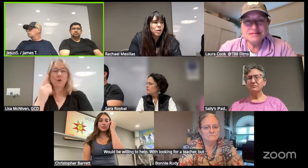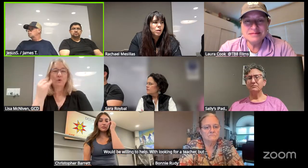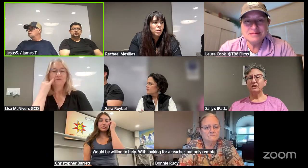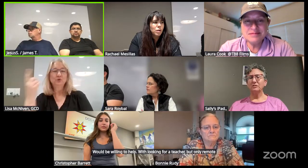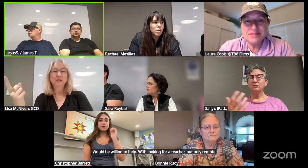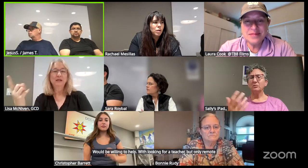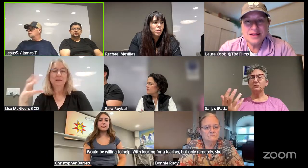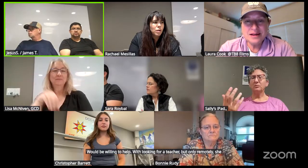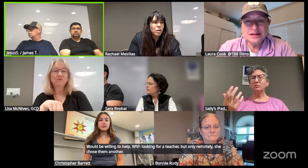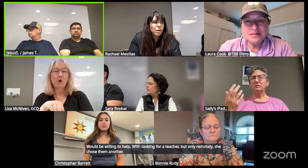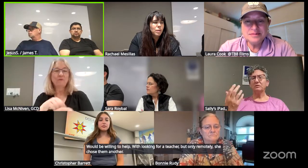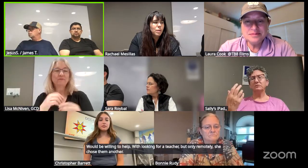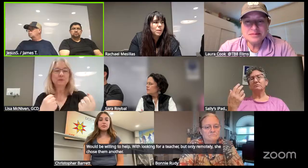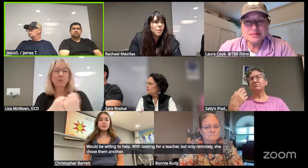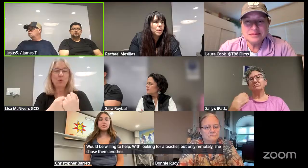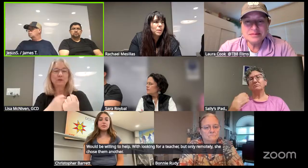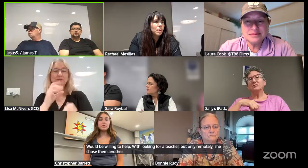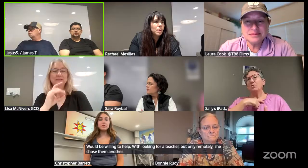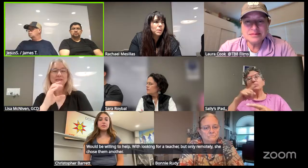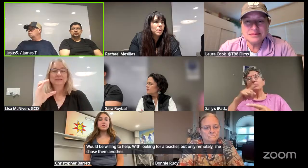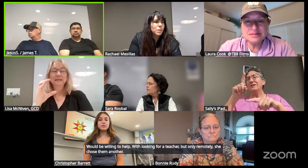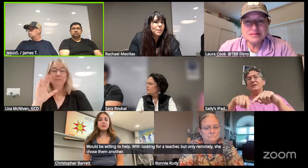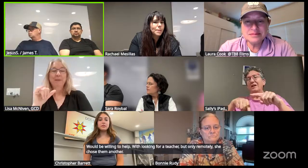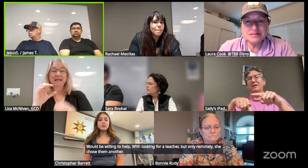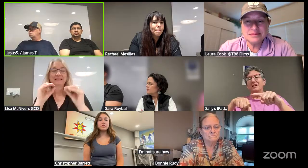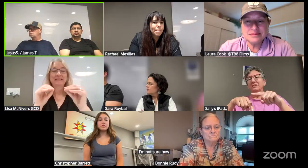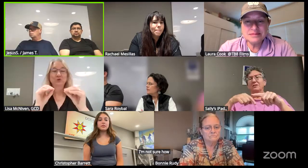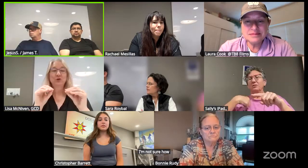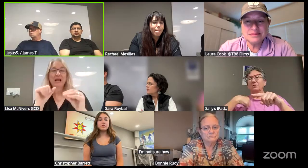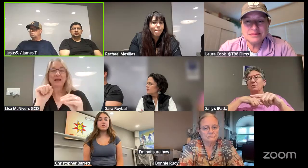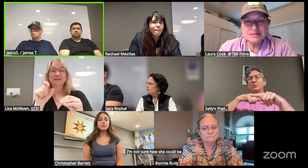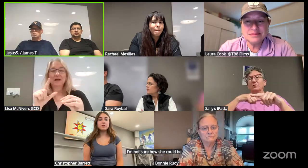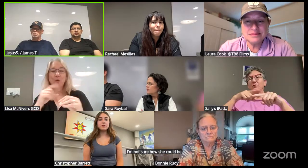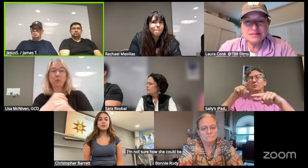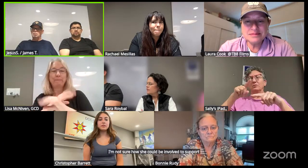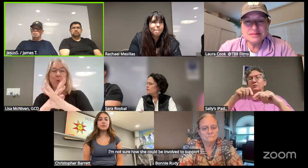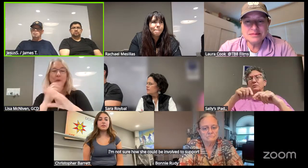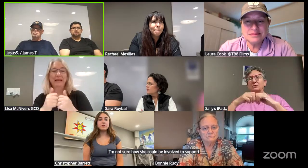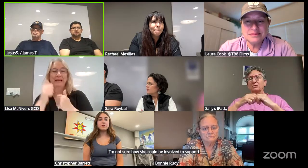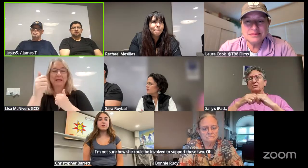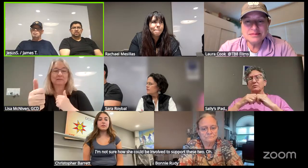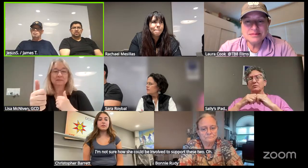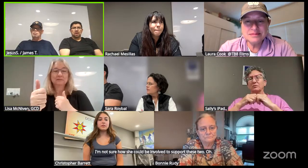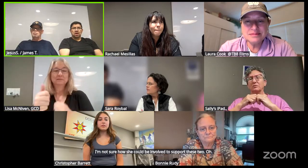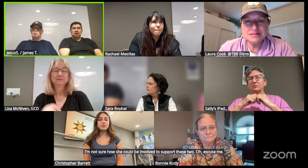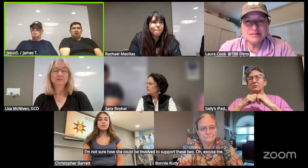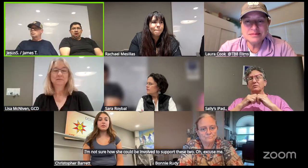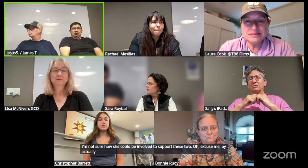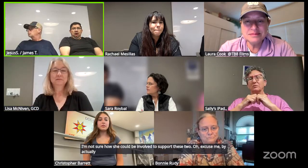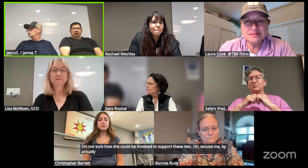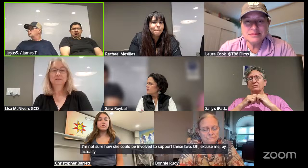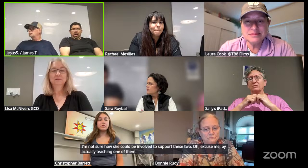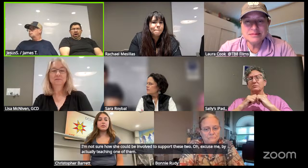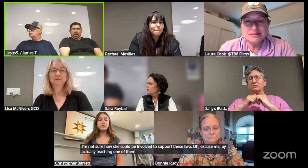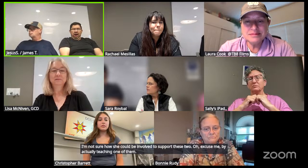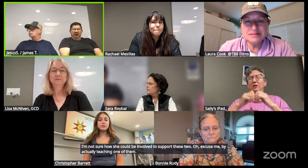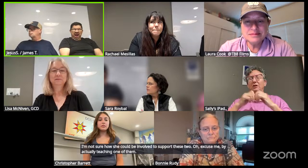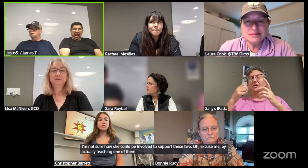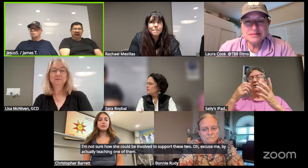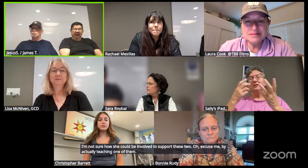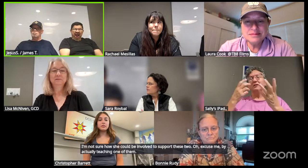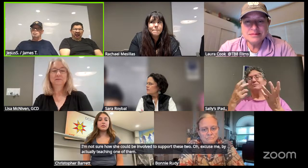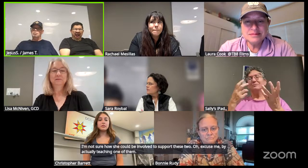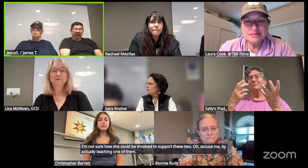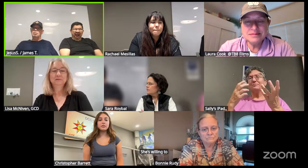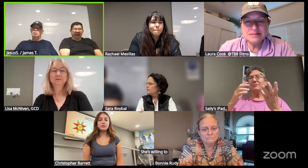in another state, so I'm not sure how she could be involved to support these. Oh, excuse me, by actually teaching remote. She's willing to